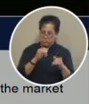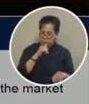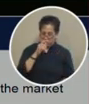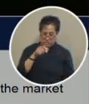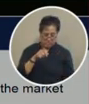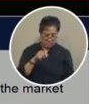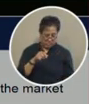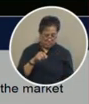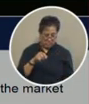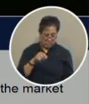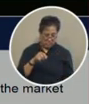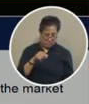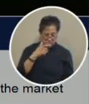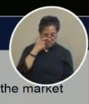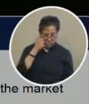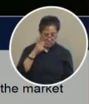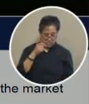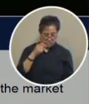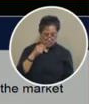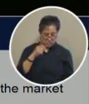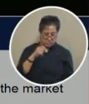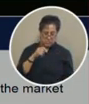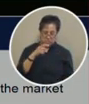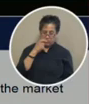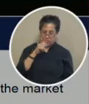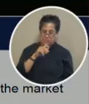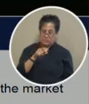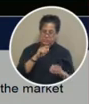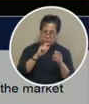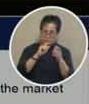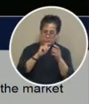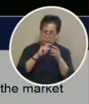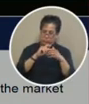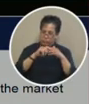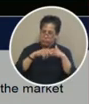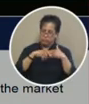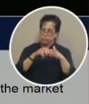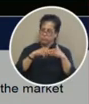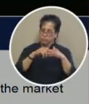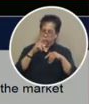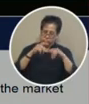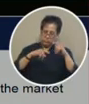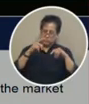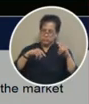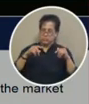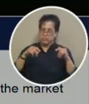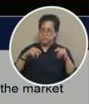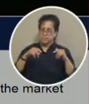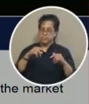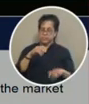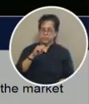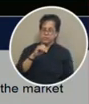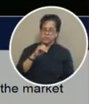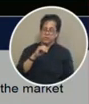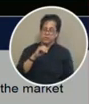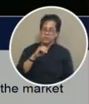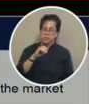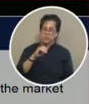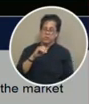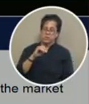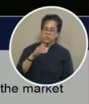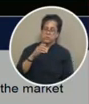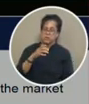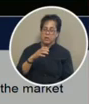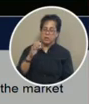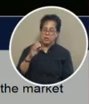that's fluctuating and vacillating dramatically. If anyone had to sell bonds right now, you'd be in a